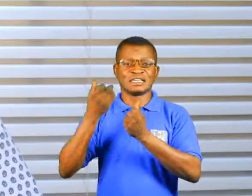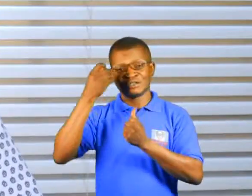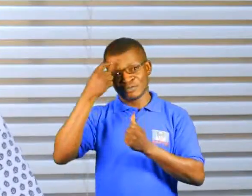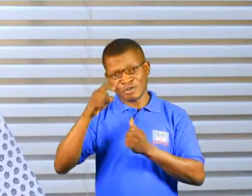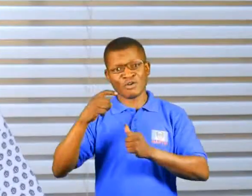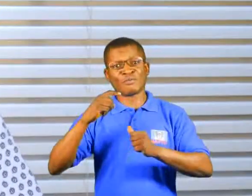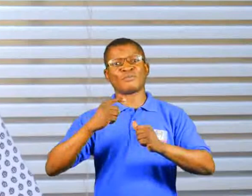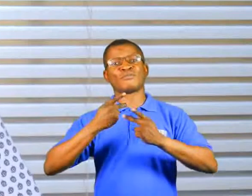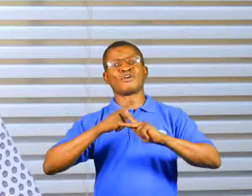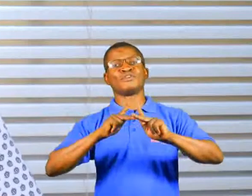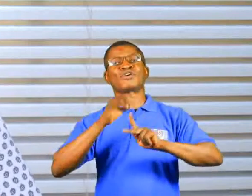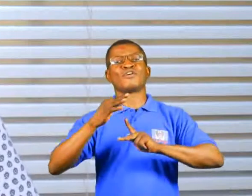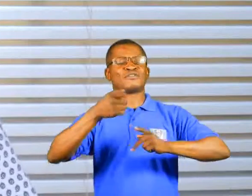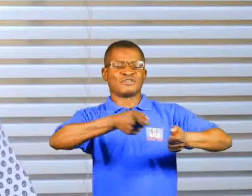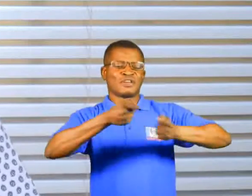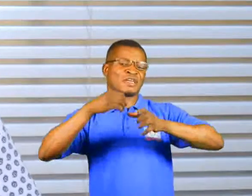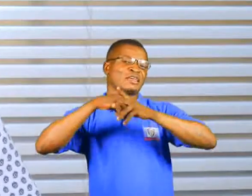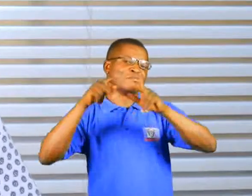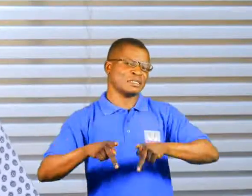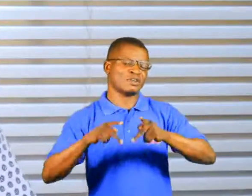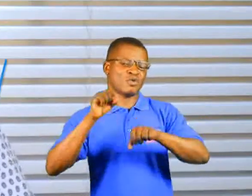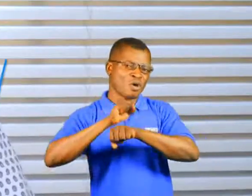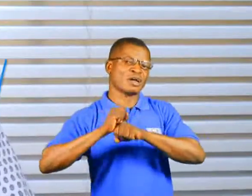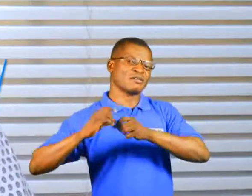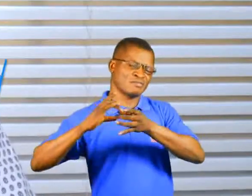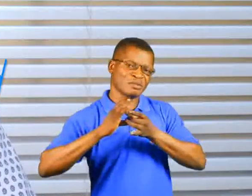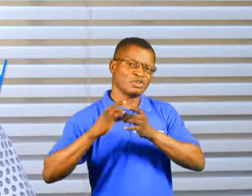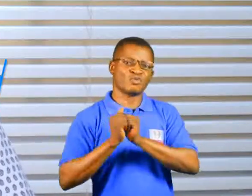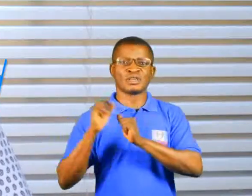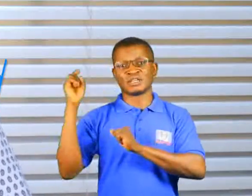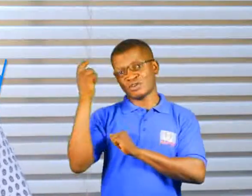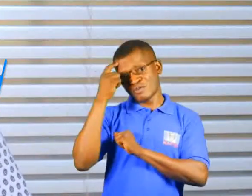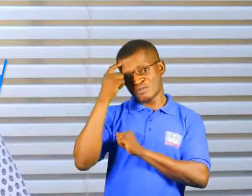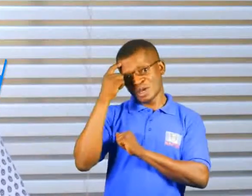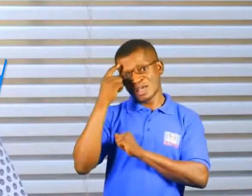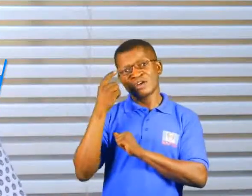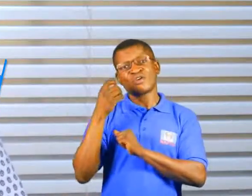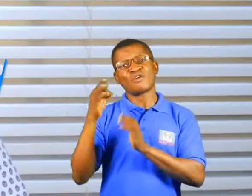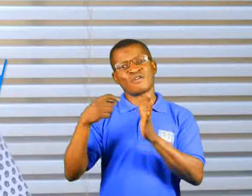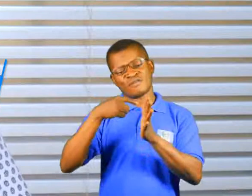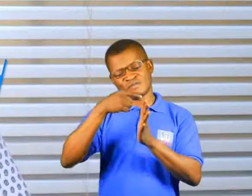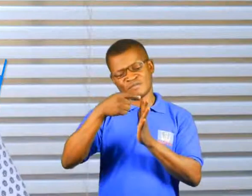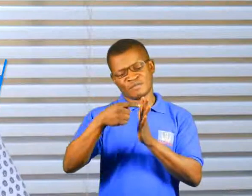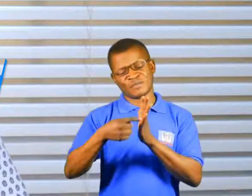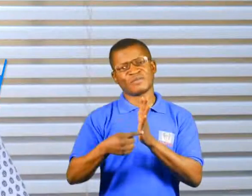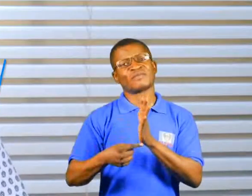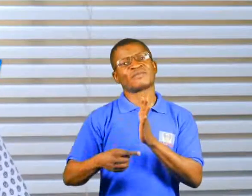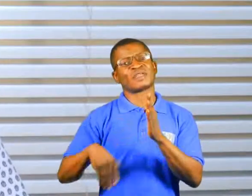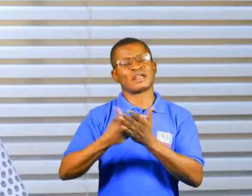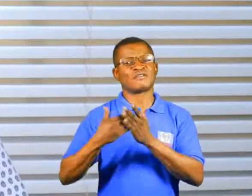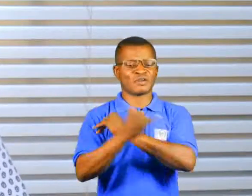for Prohibition of Trafficking in Persons is working closely with the government of